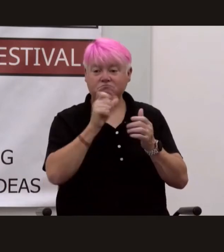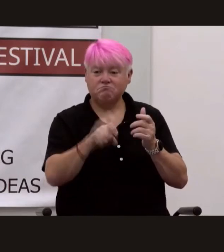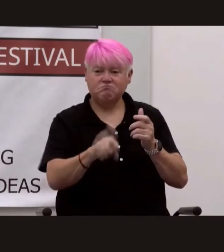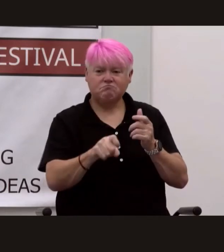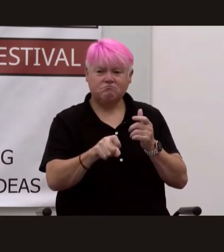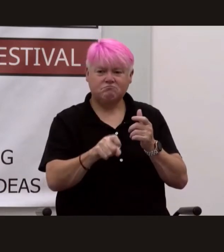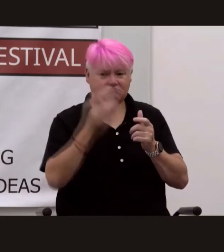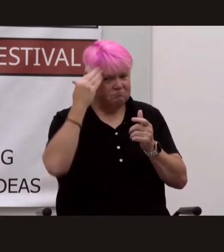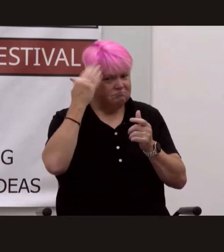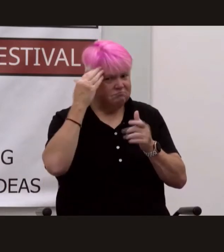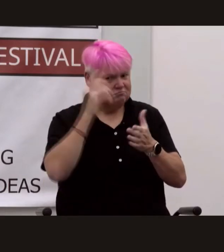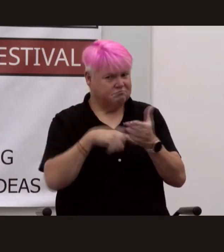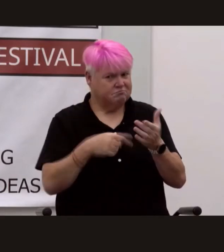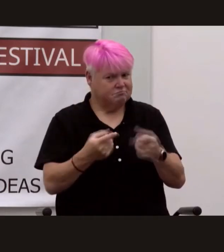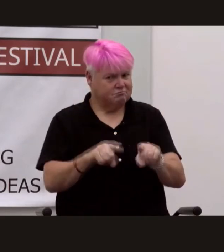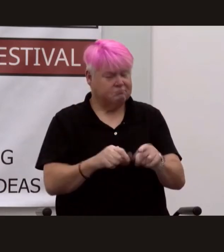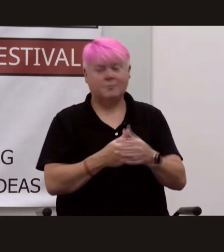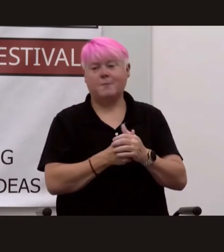in any way.